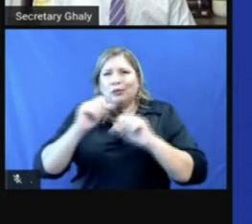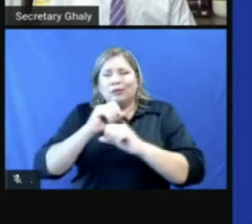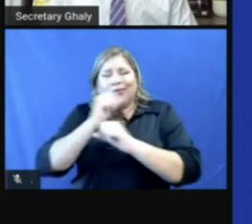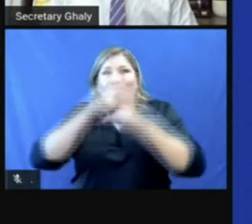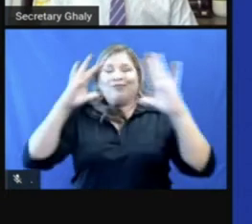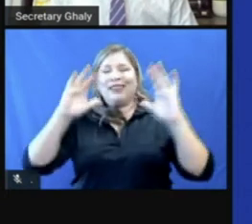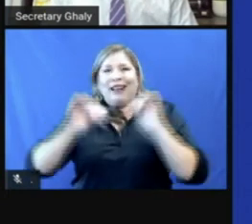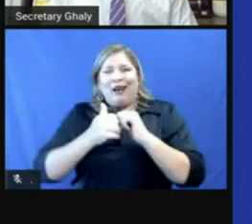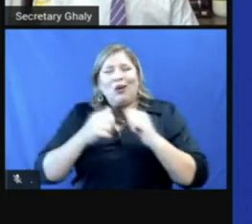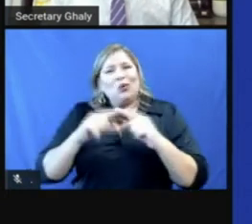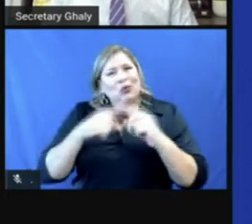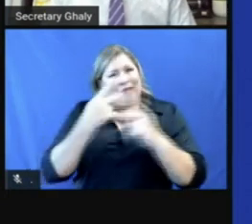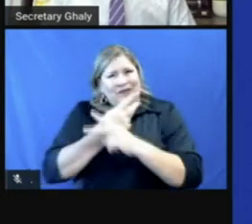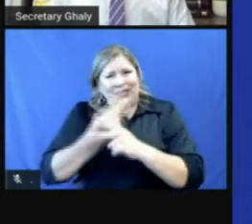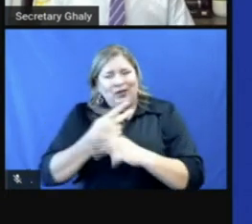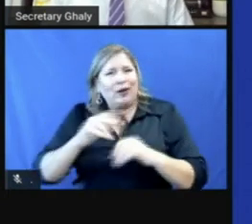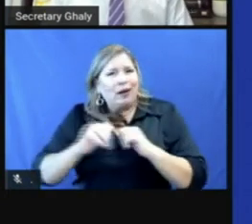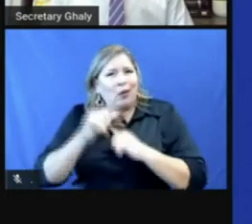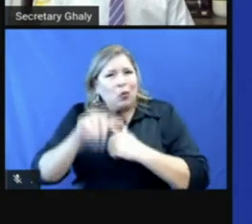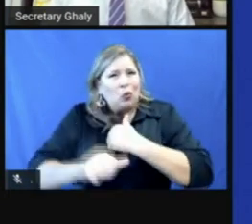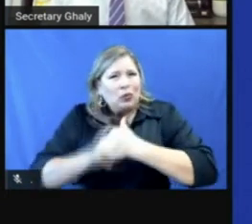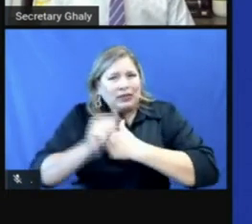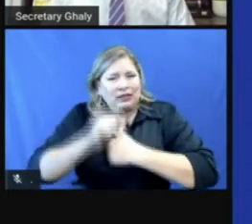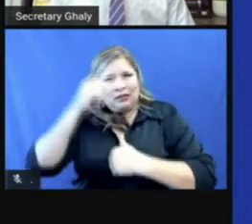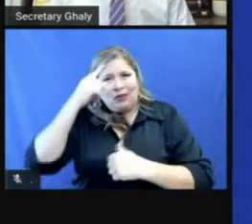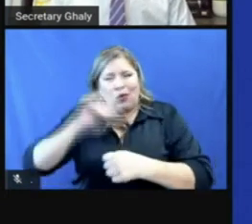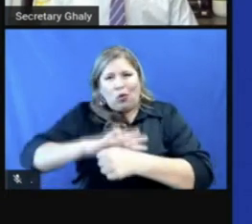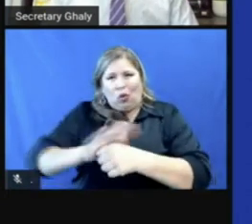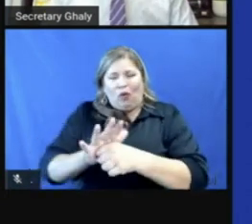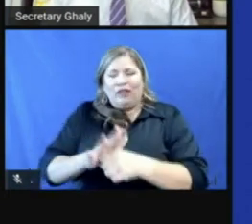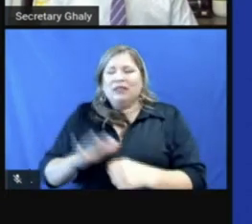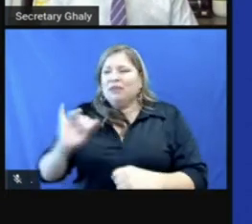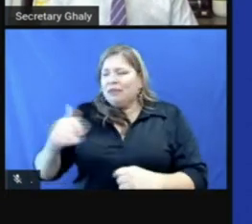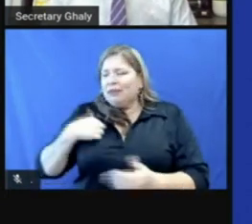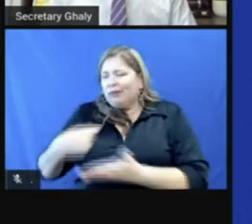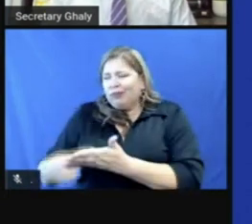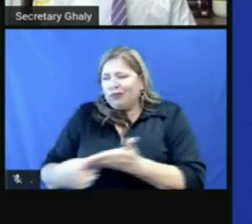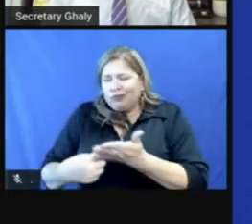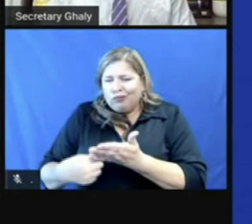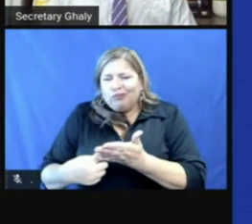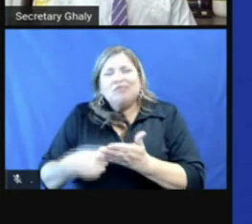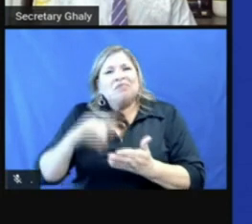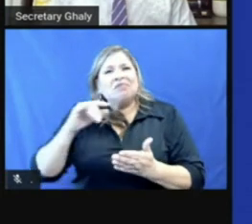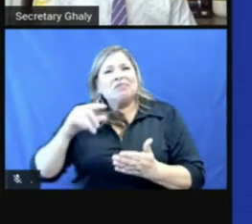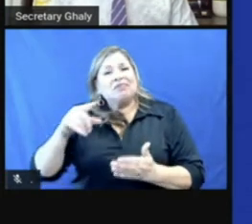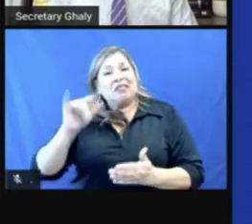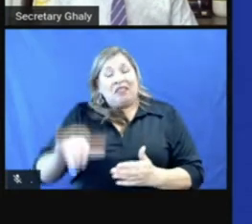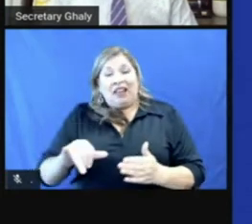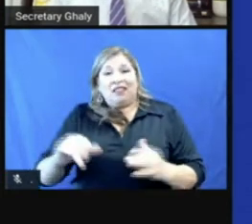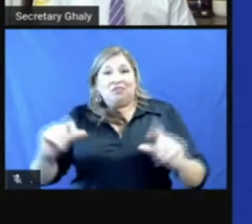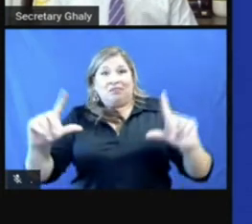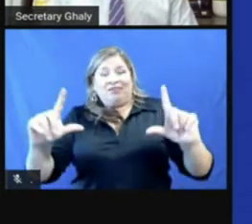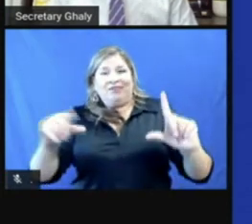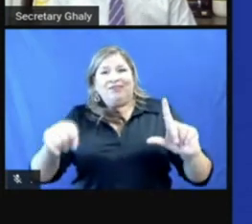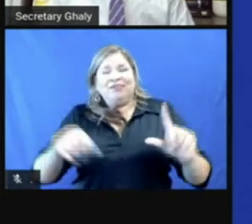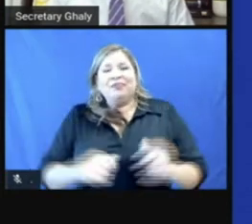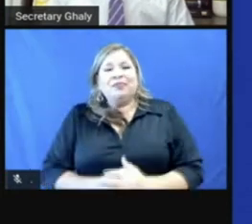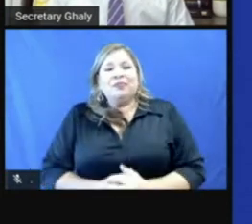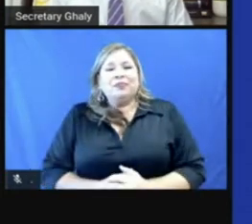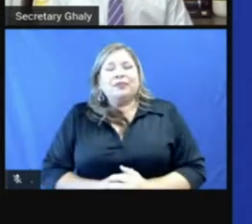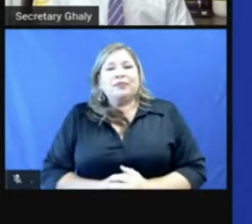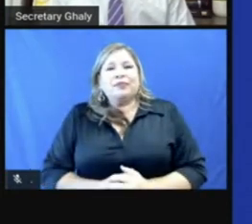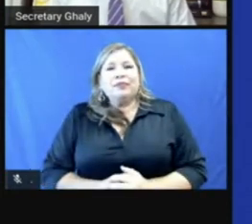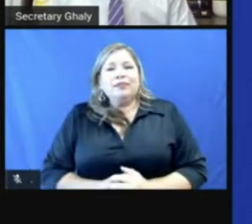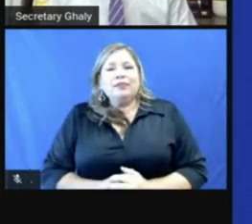for COVID, and really came up with this in that discussion, that your chance of being infected is sort of